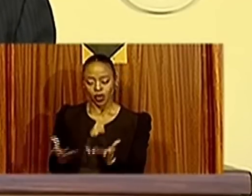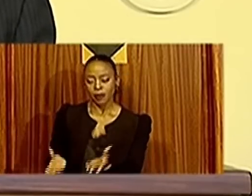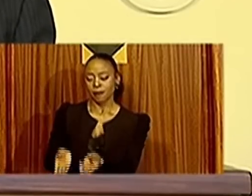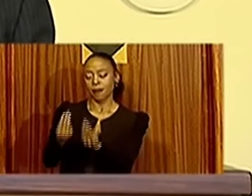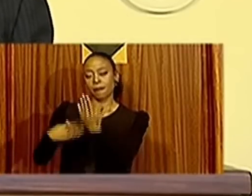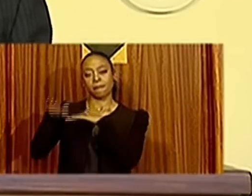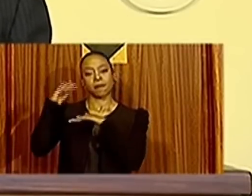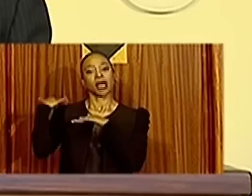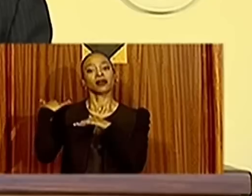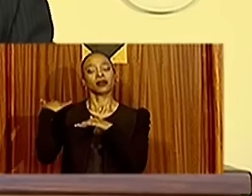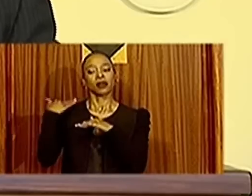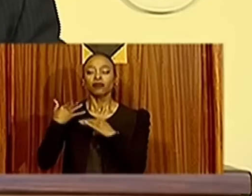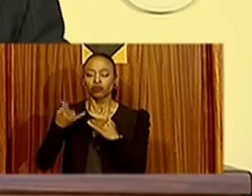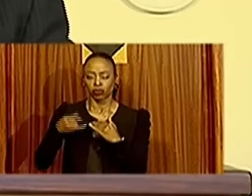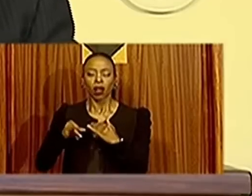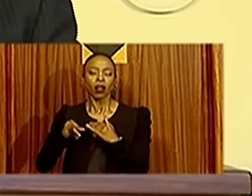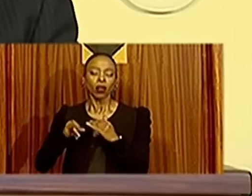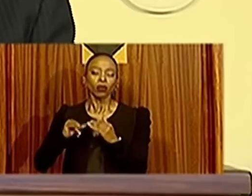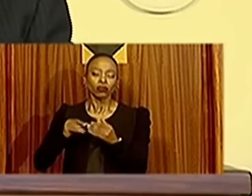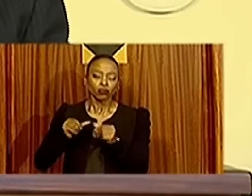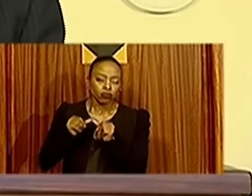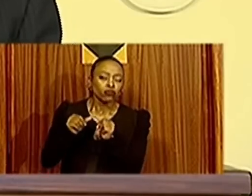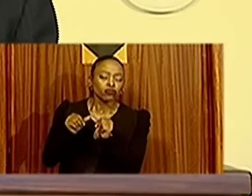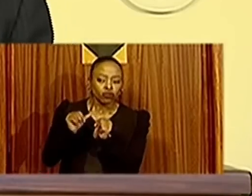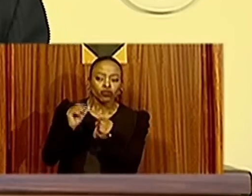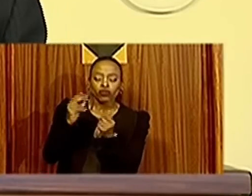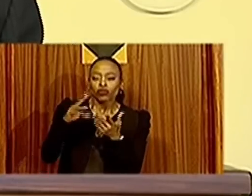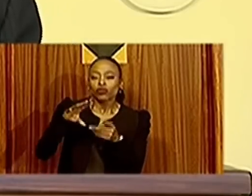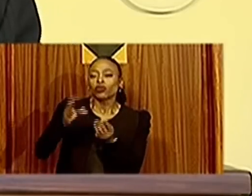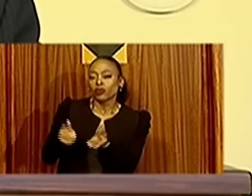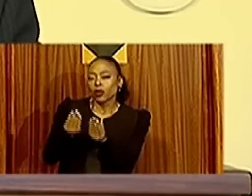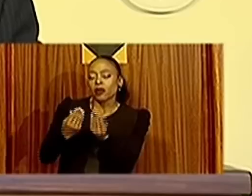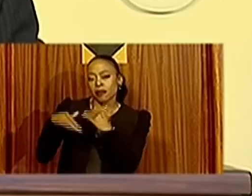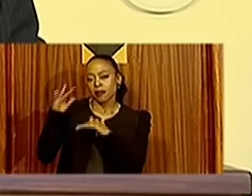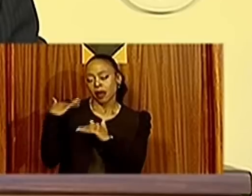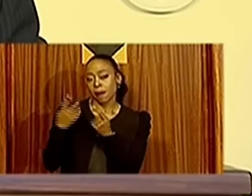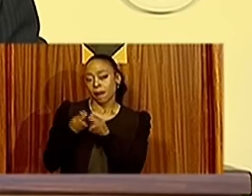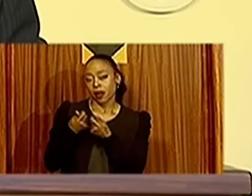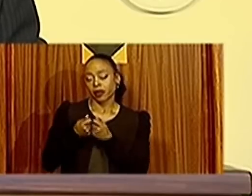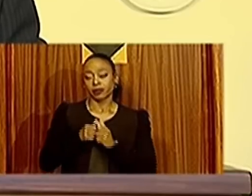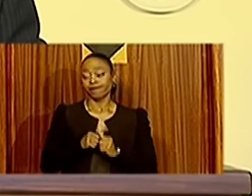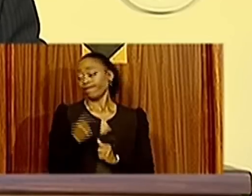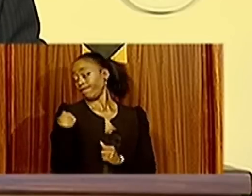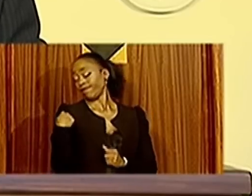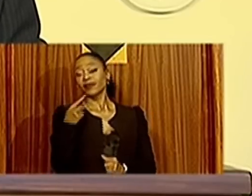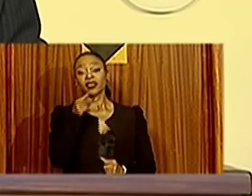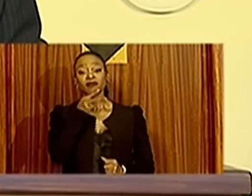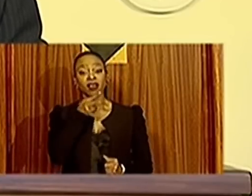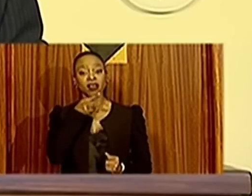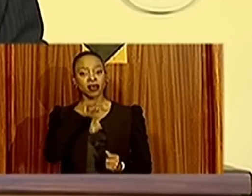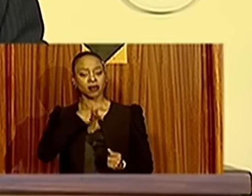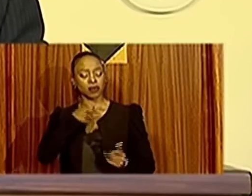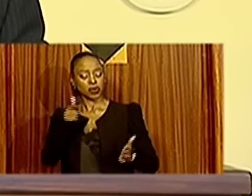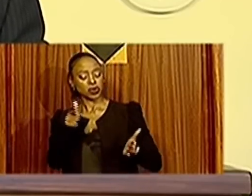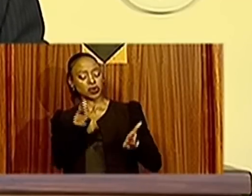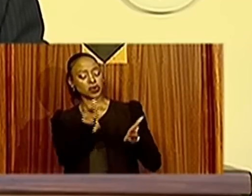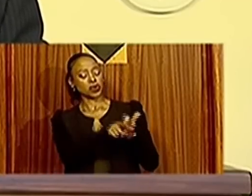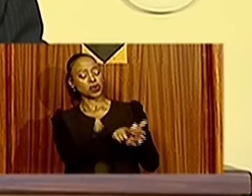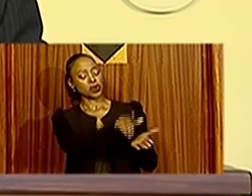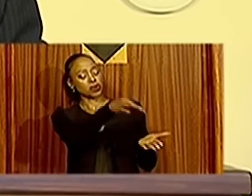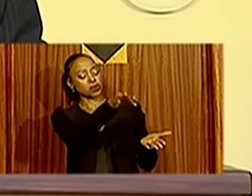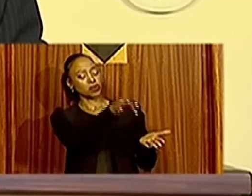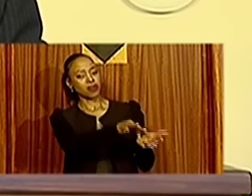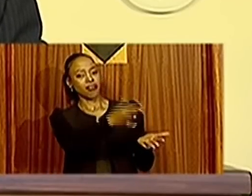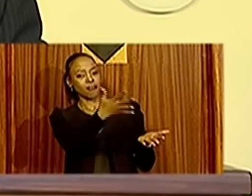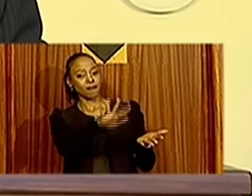and continue to be recovered. On Friday, I signed into law to establish